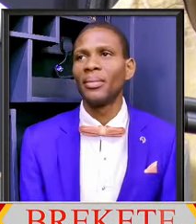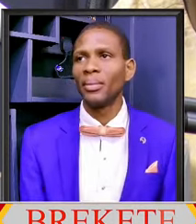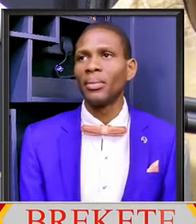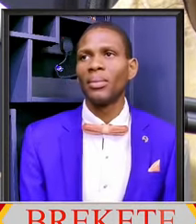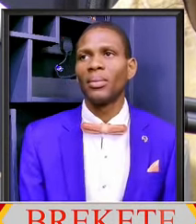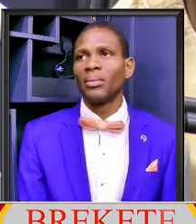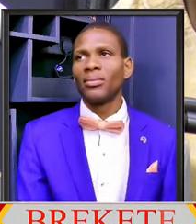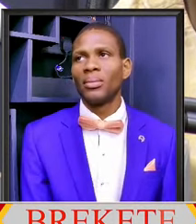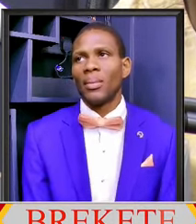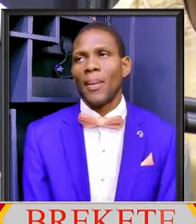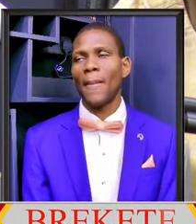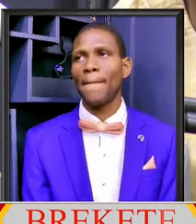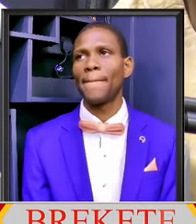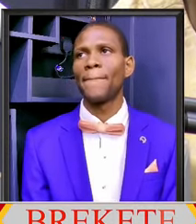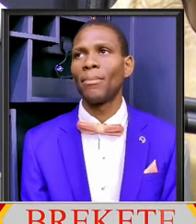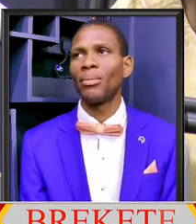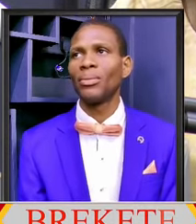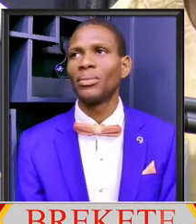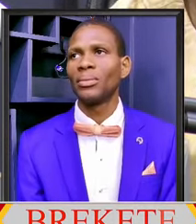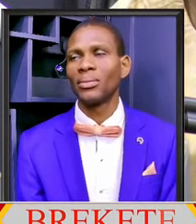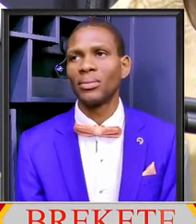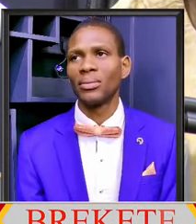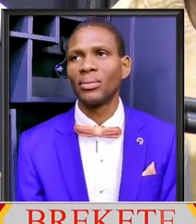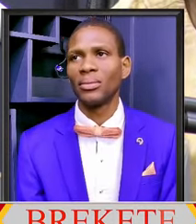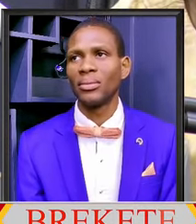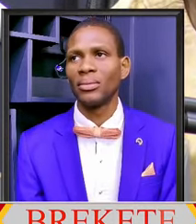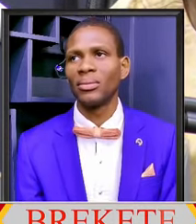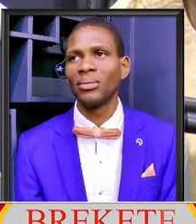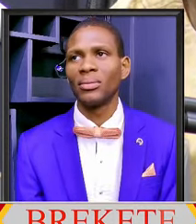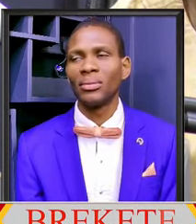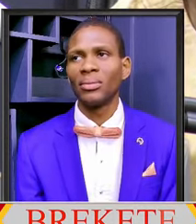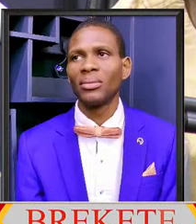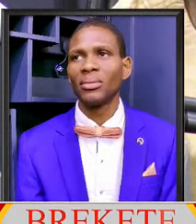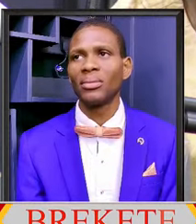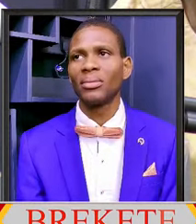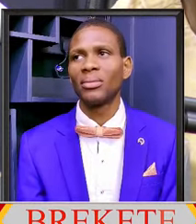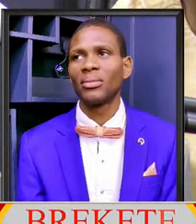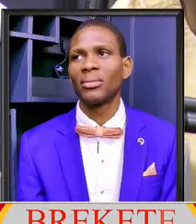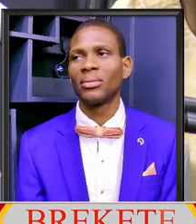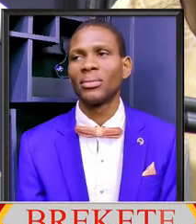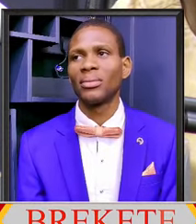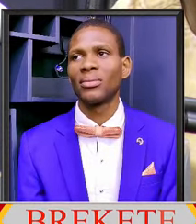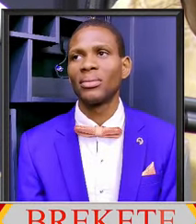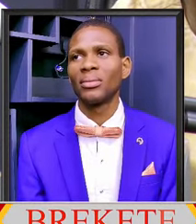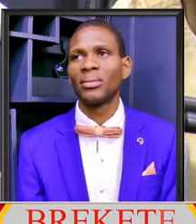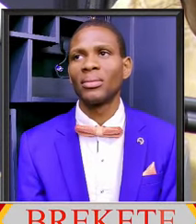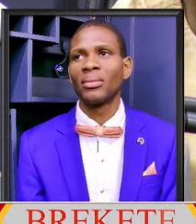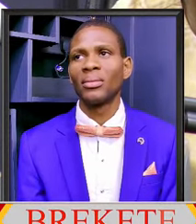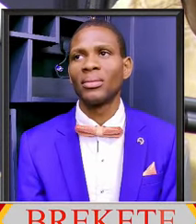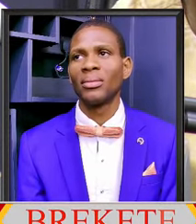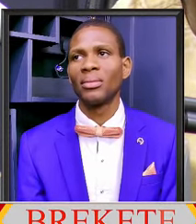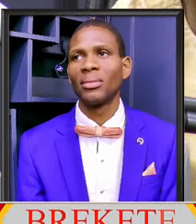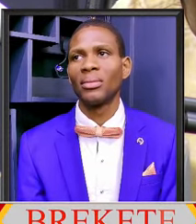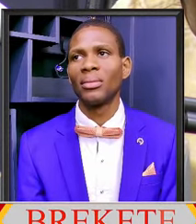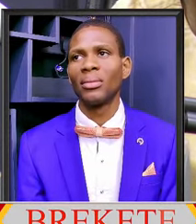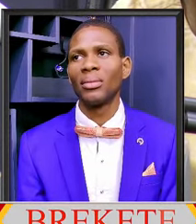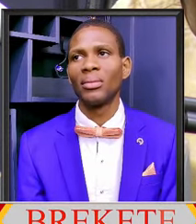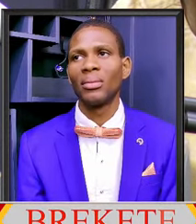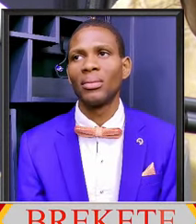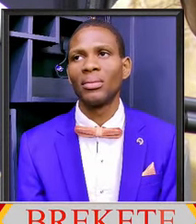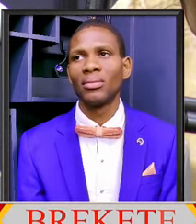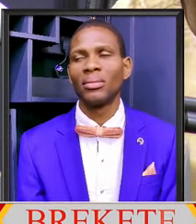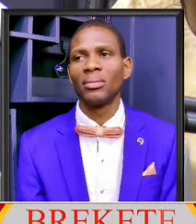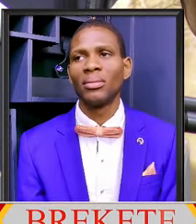da gawayi to kuma daga baya sai ta daina sayarwa. Me dalilin daina sayar da gawayin? Saboda wayan sai sun ansa